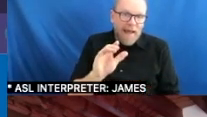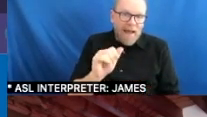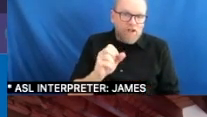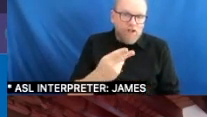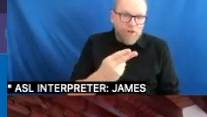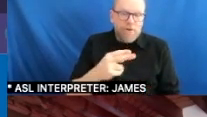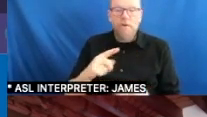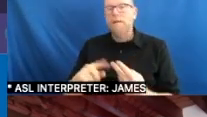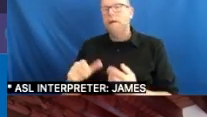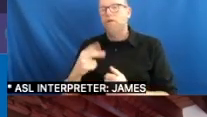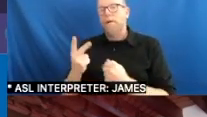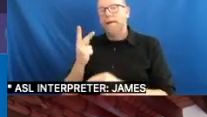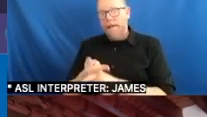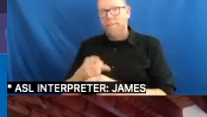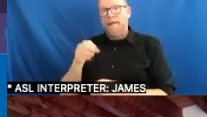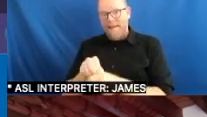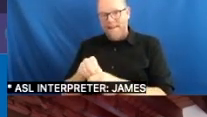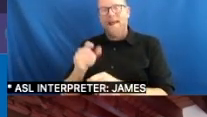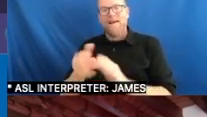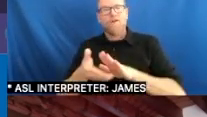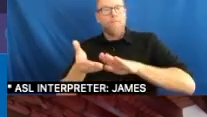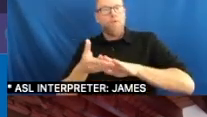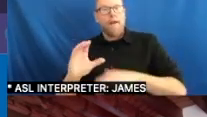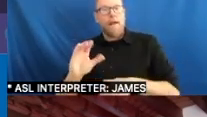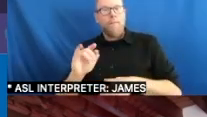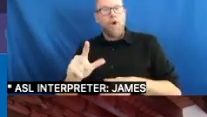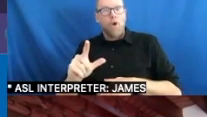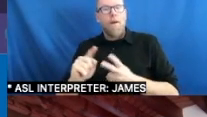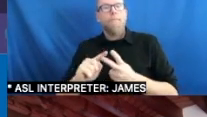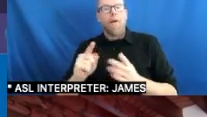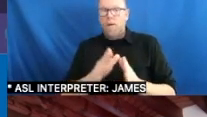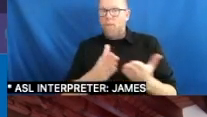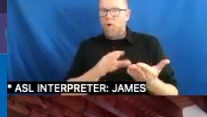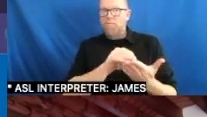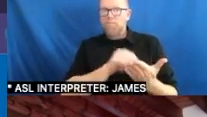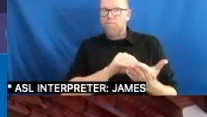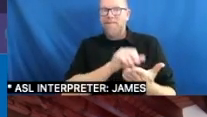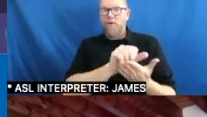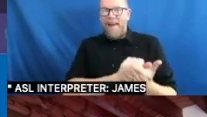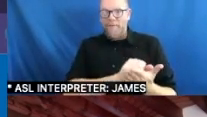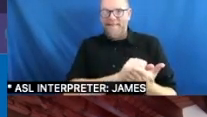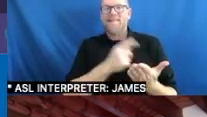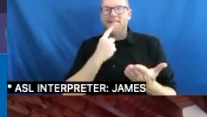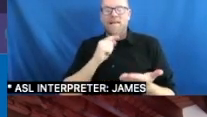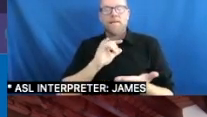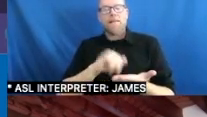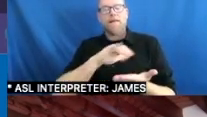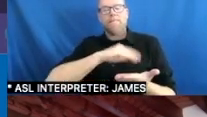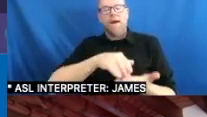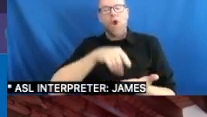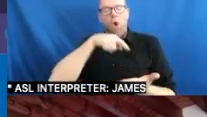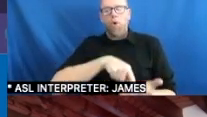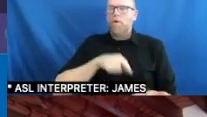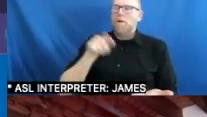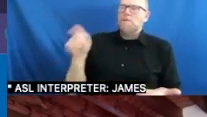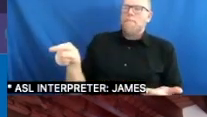keep in the cooperative as operating capital. But on their books, they'll say, this is the amount that's owed to this individual member